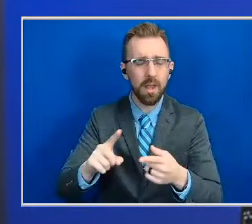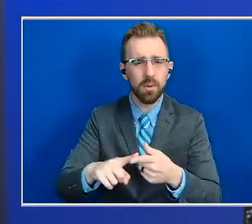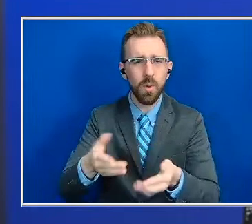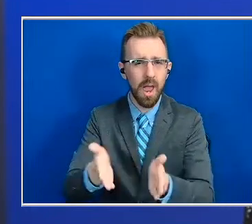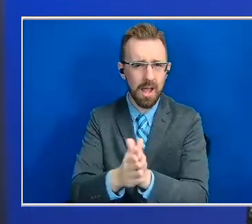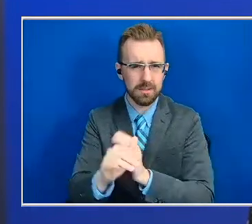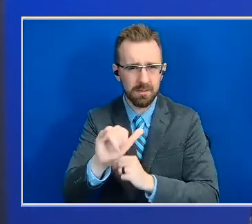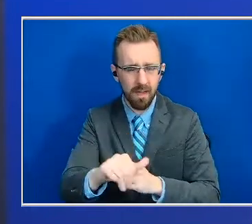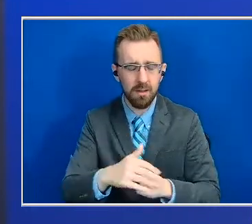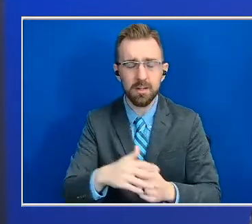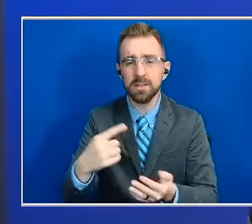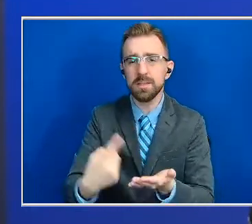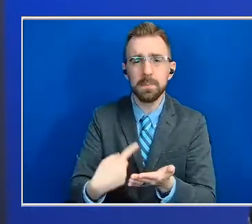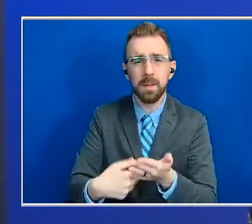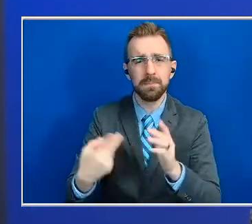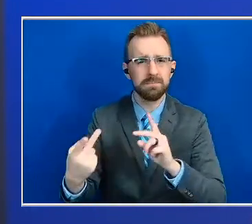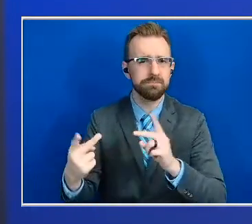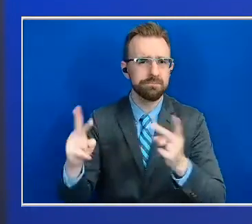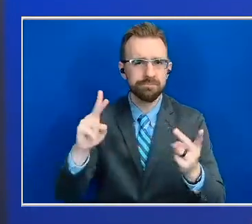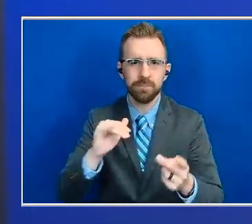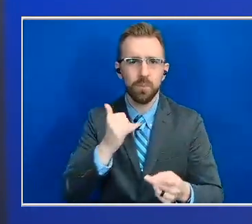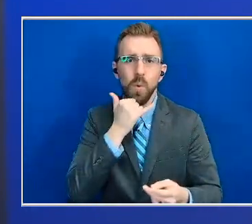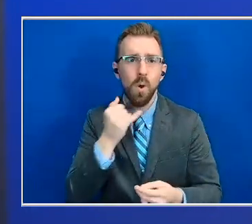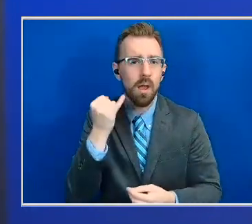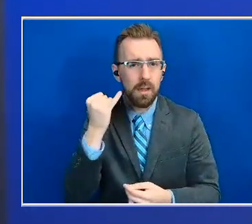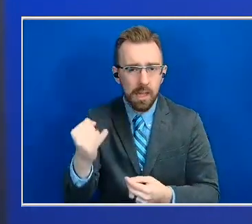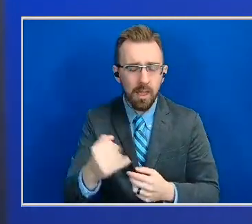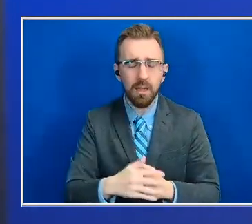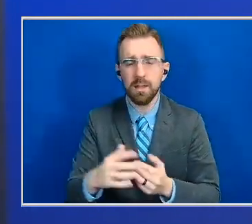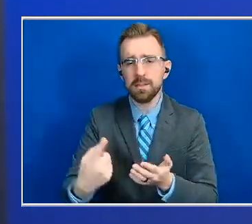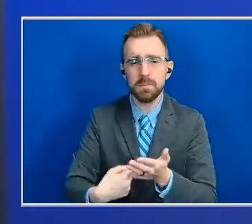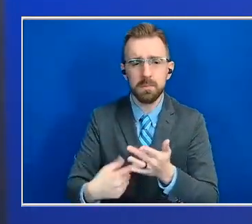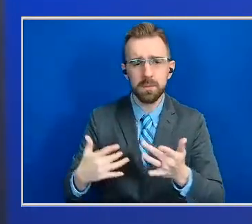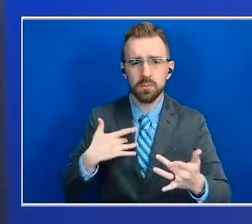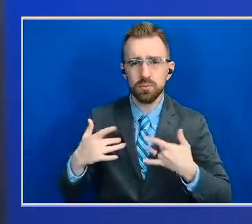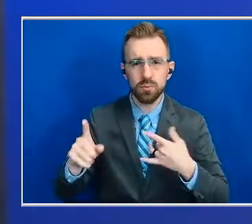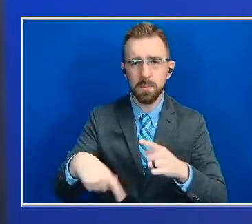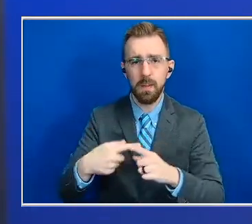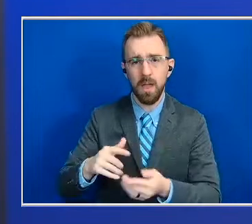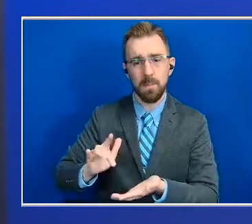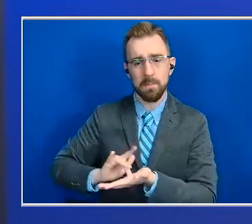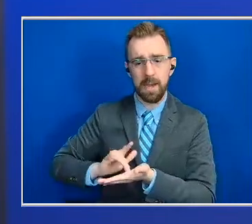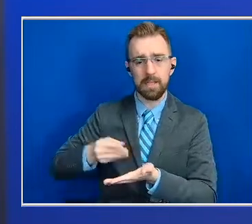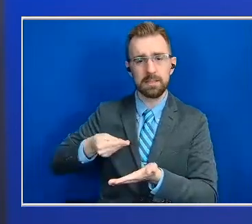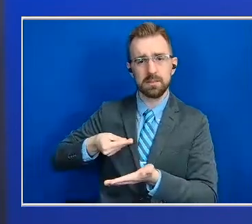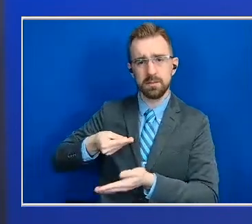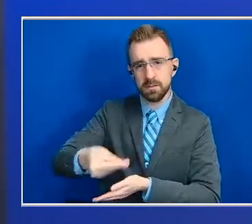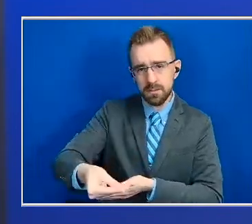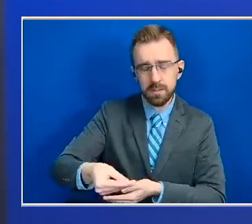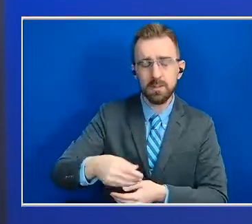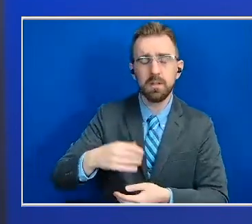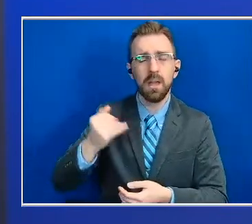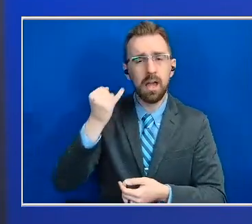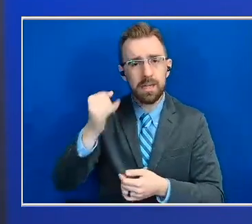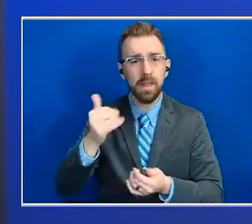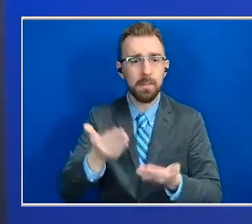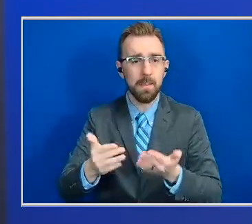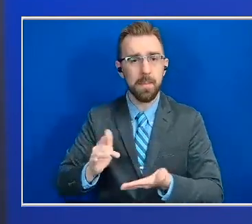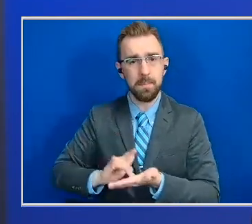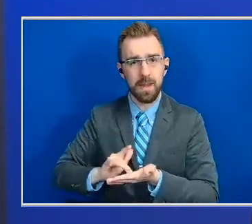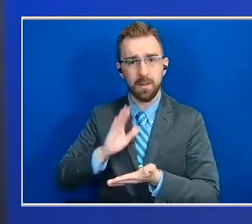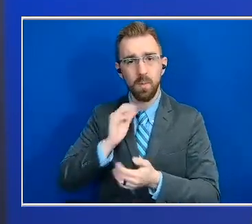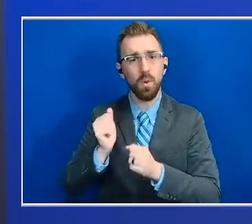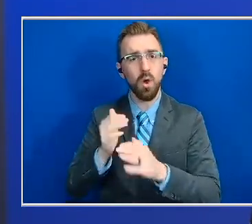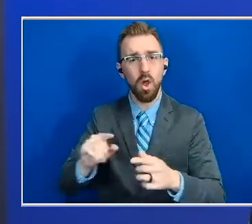are misconceptions. Sometimes it's a concern about a medication, that the idea that maybe that medication would cause a harm to the